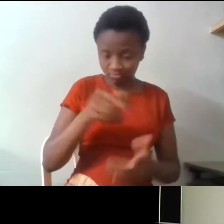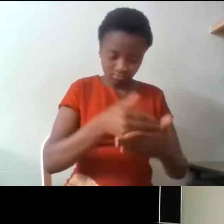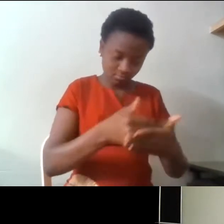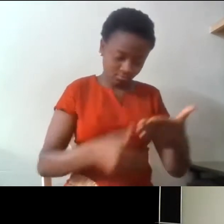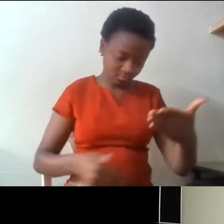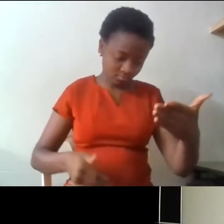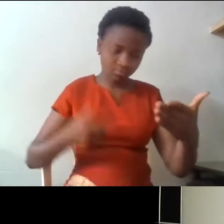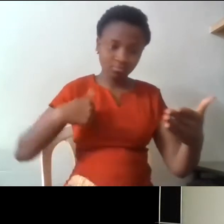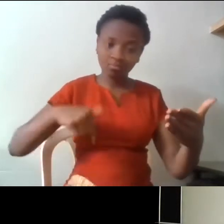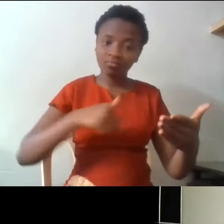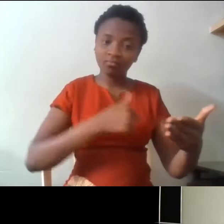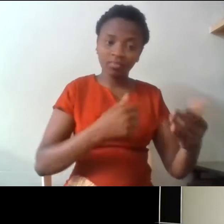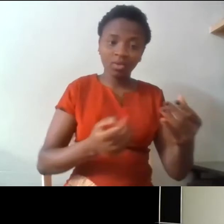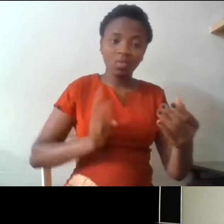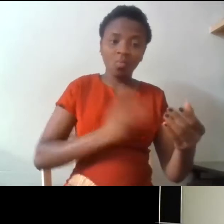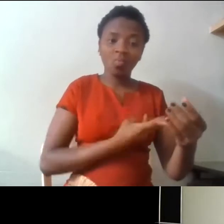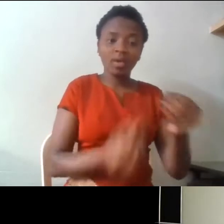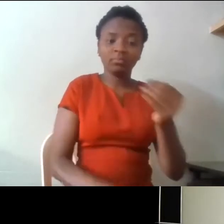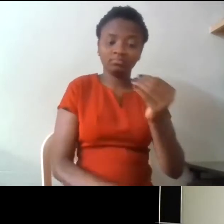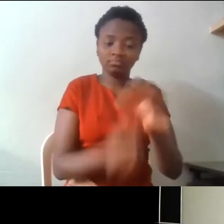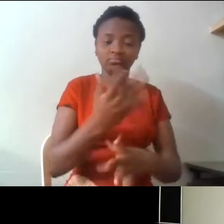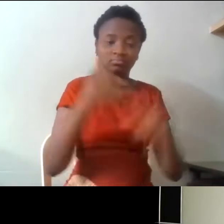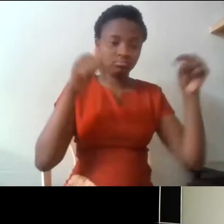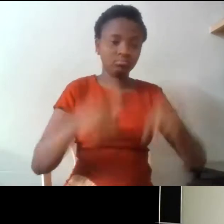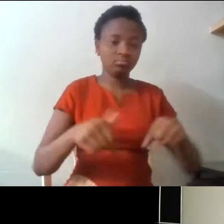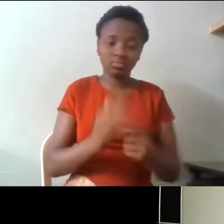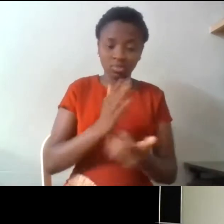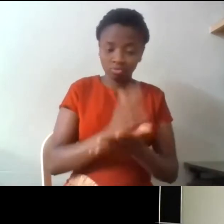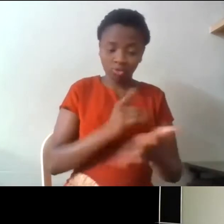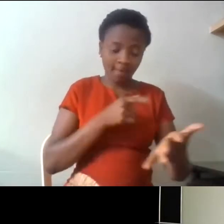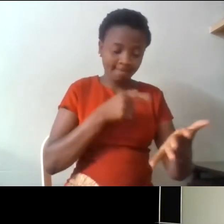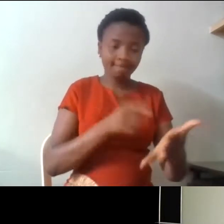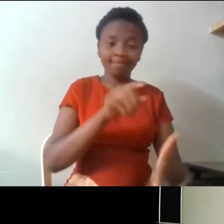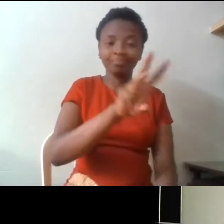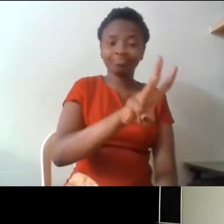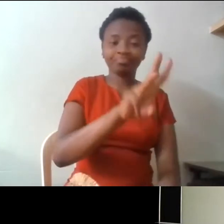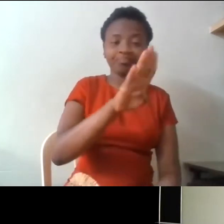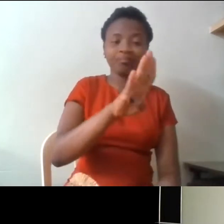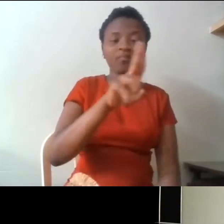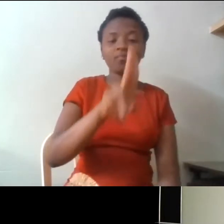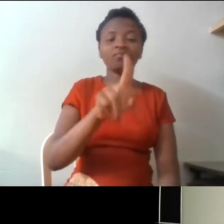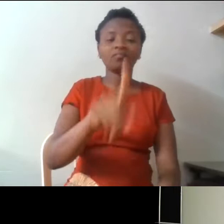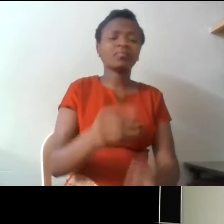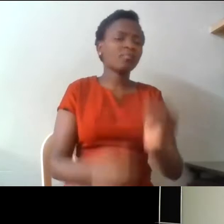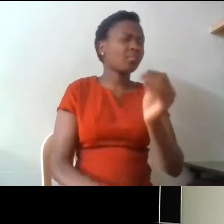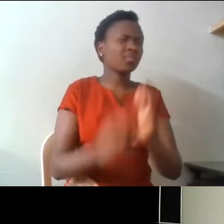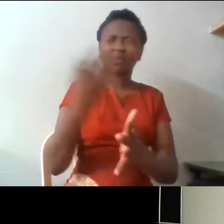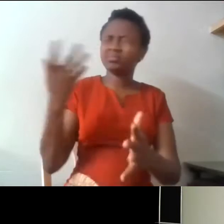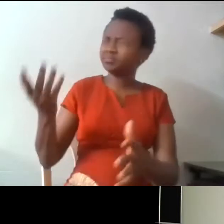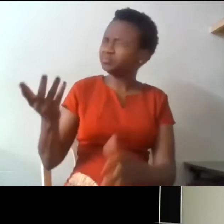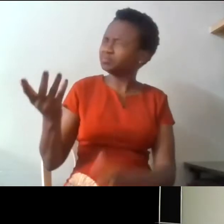launching today is one of the many actions that the World Blind Union has launched since the beginning of this